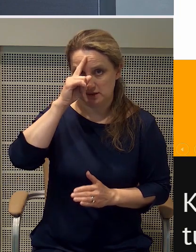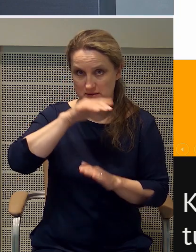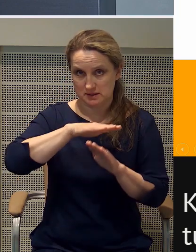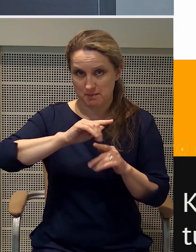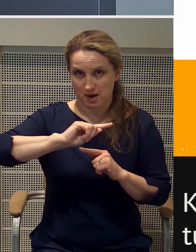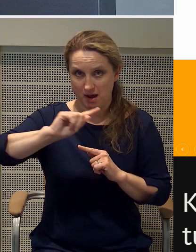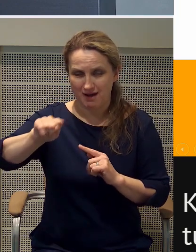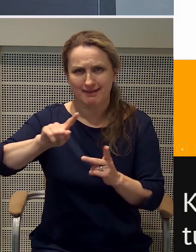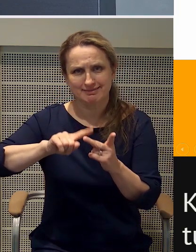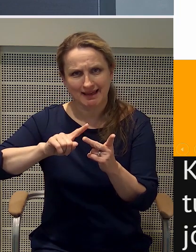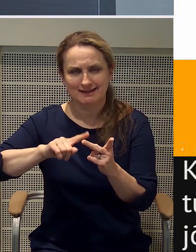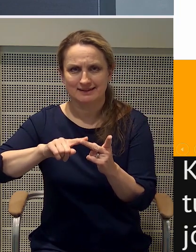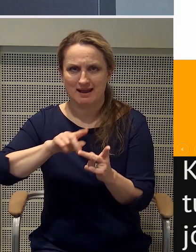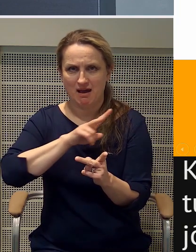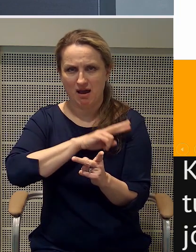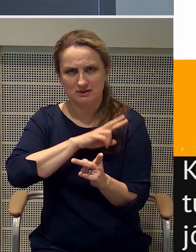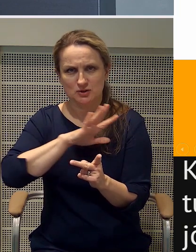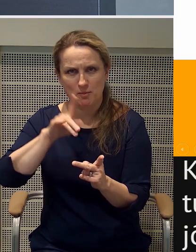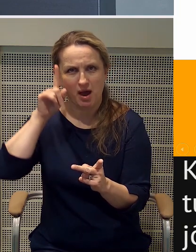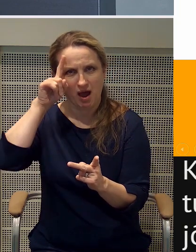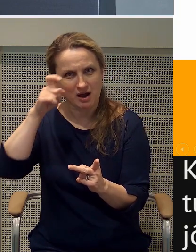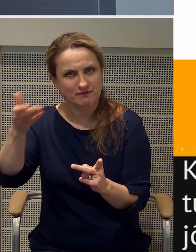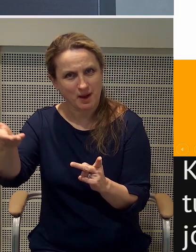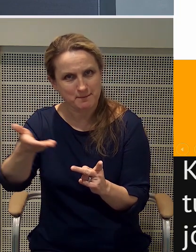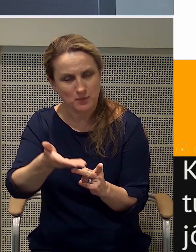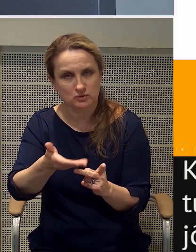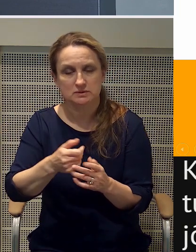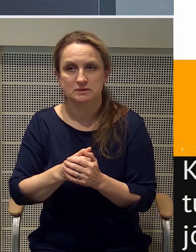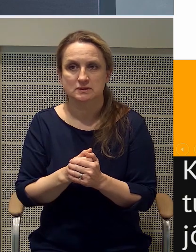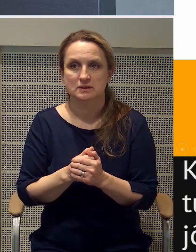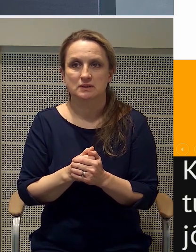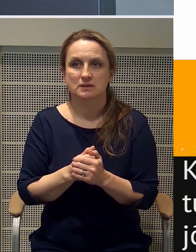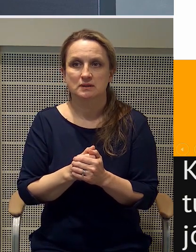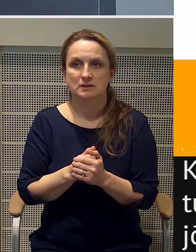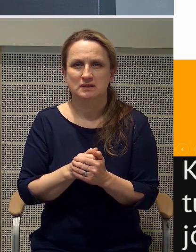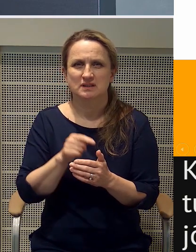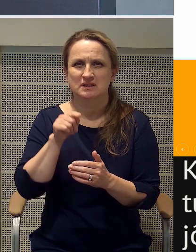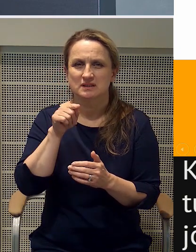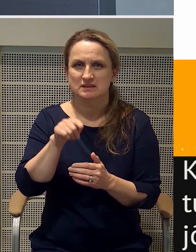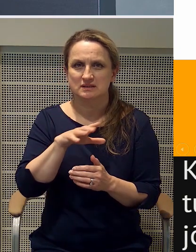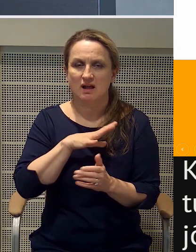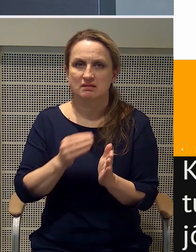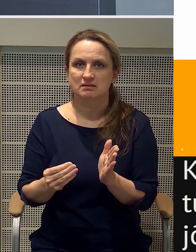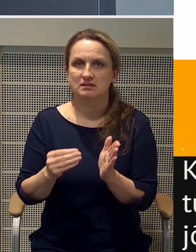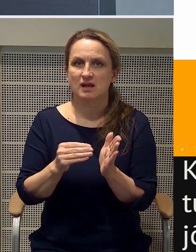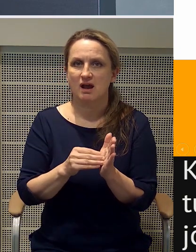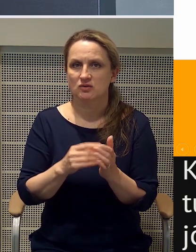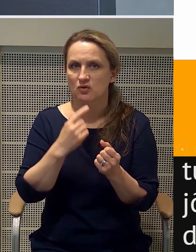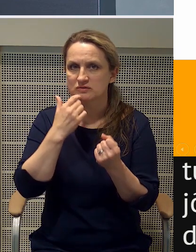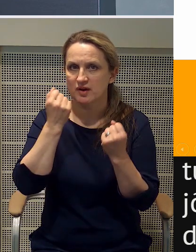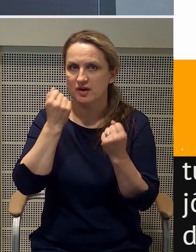travel case where the patient had already traveled to Germany for a second opinion